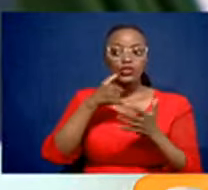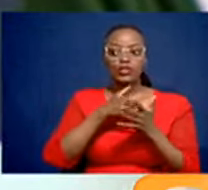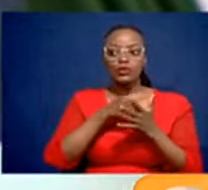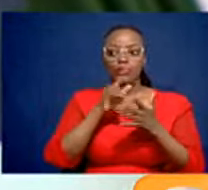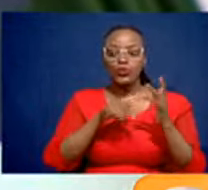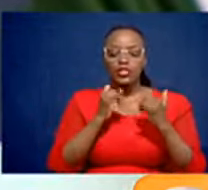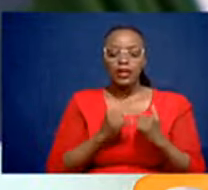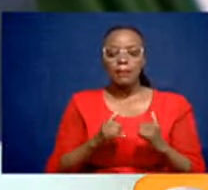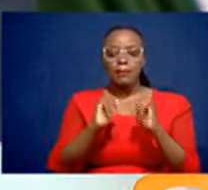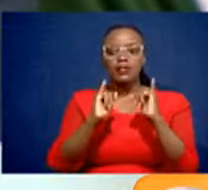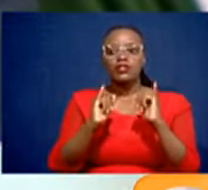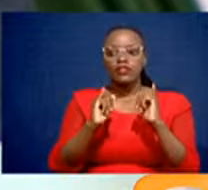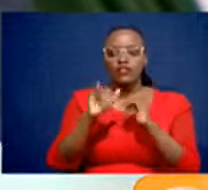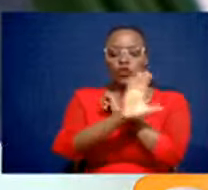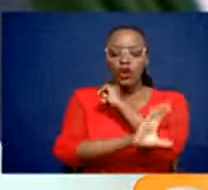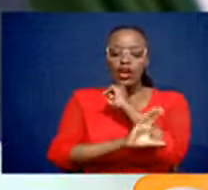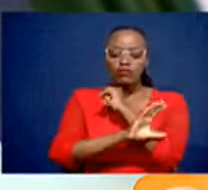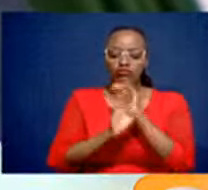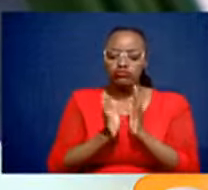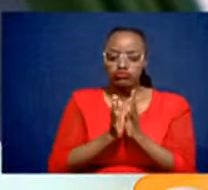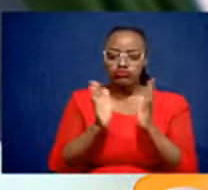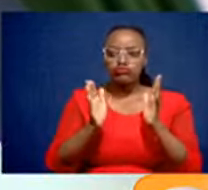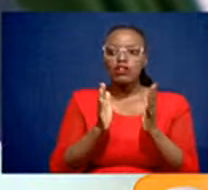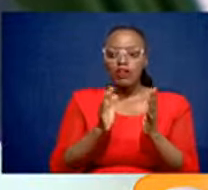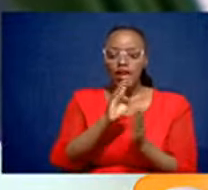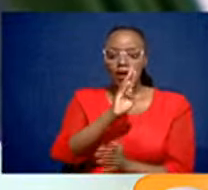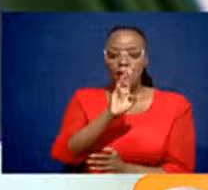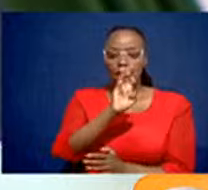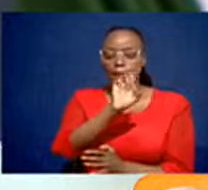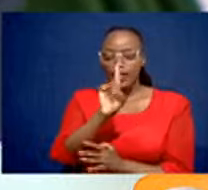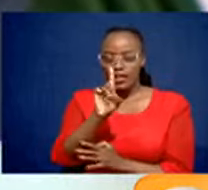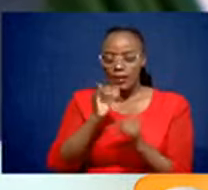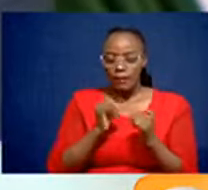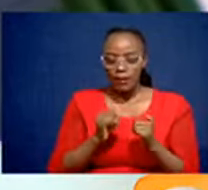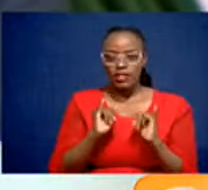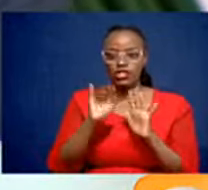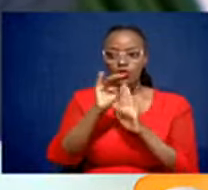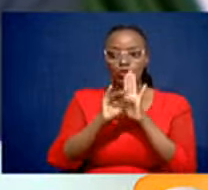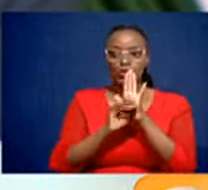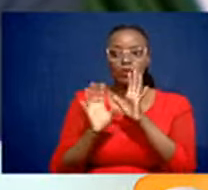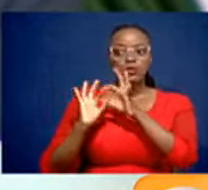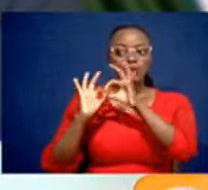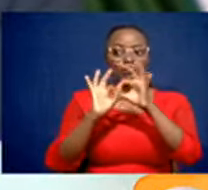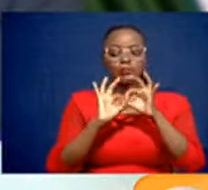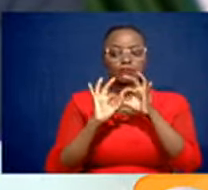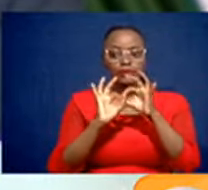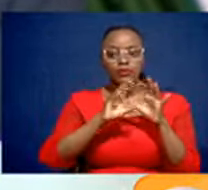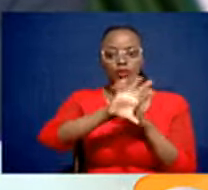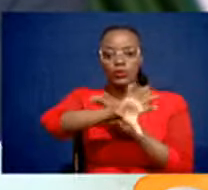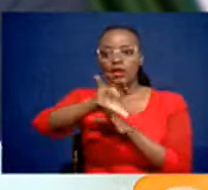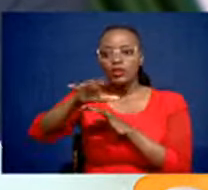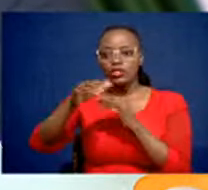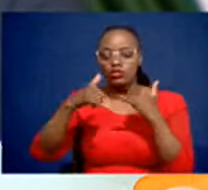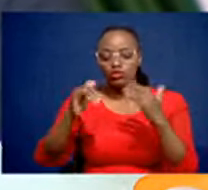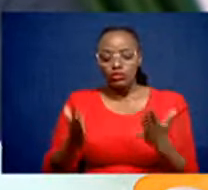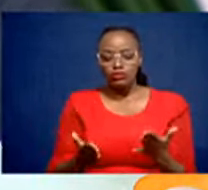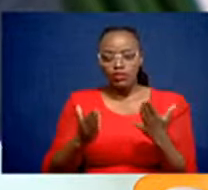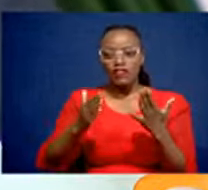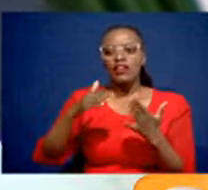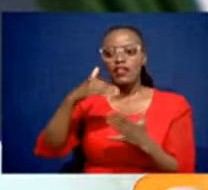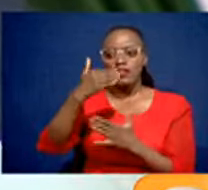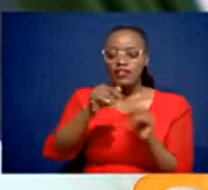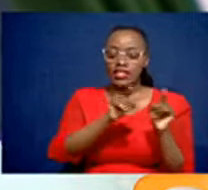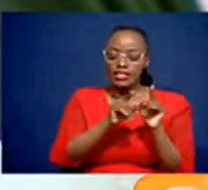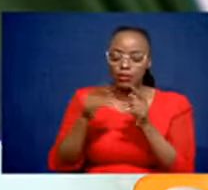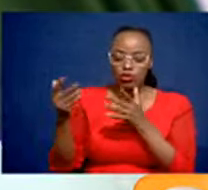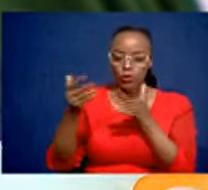the implementation of a countrywide breed improvement program in collaboration with counties to upgrade dairy and beef